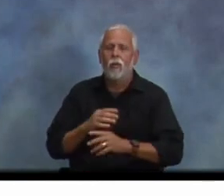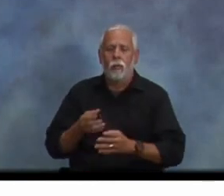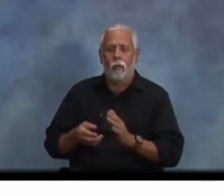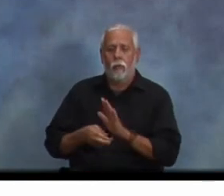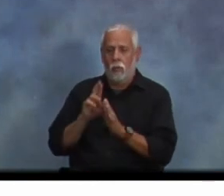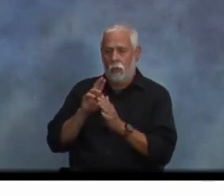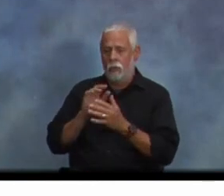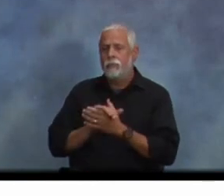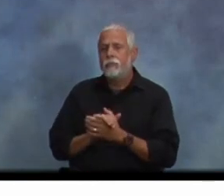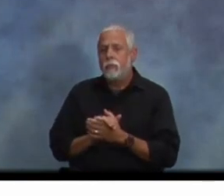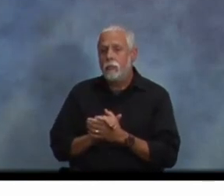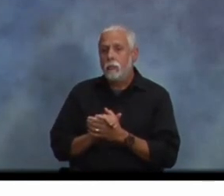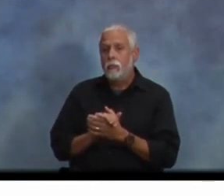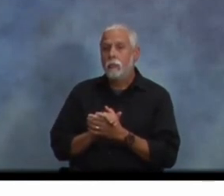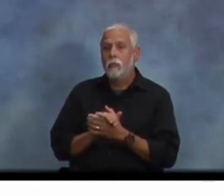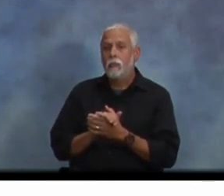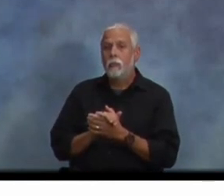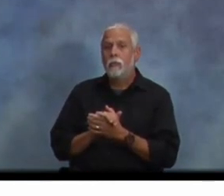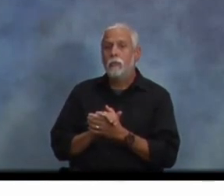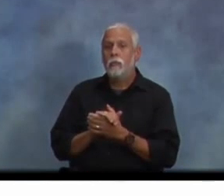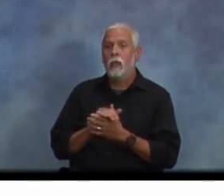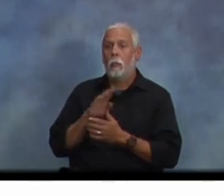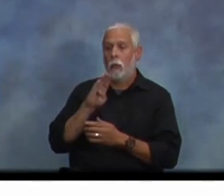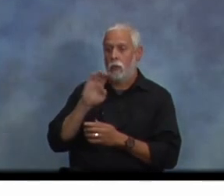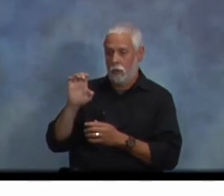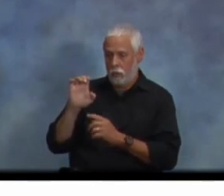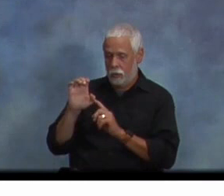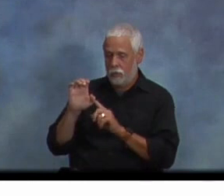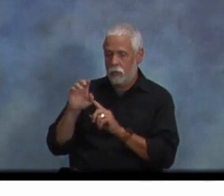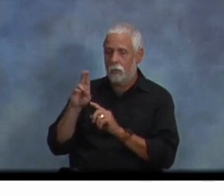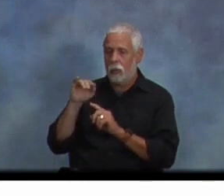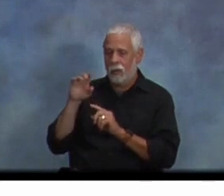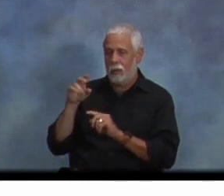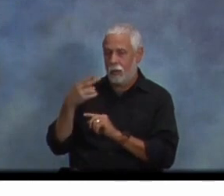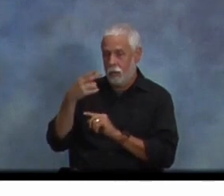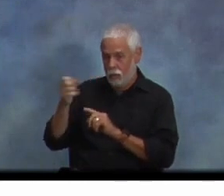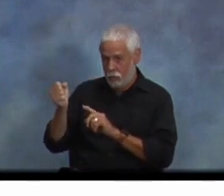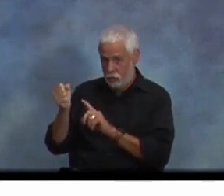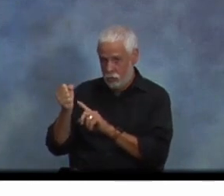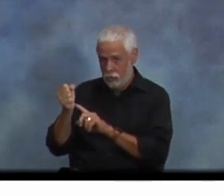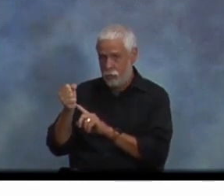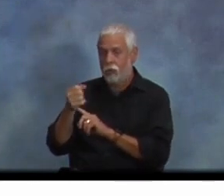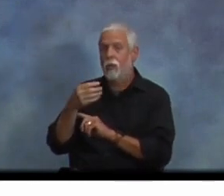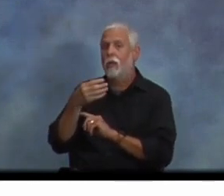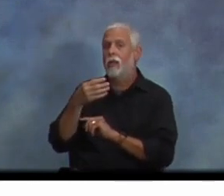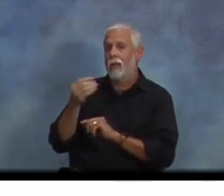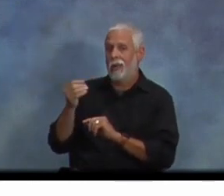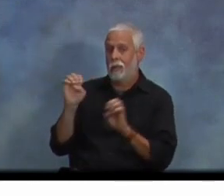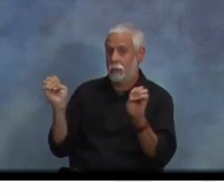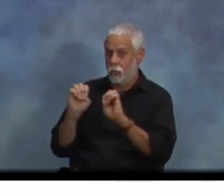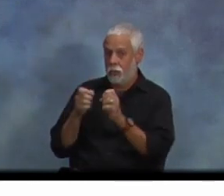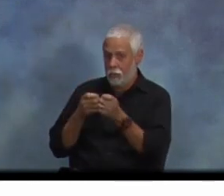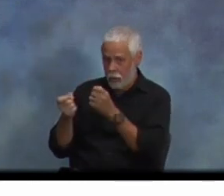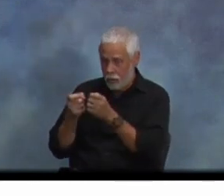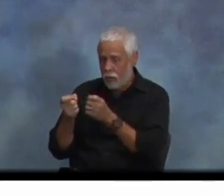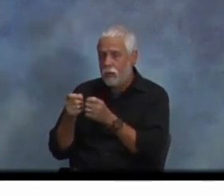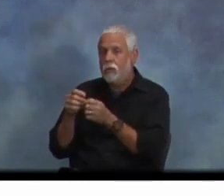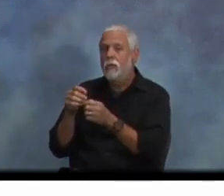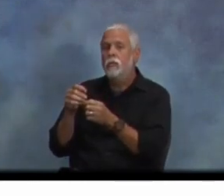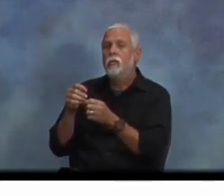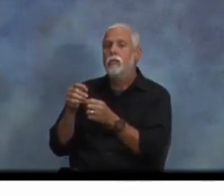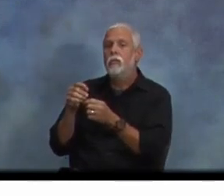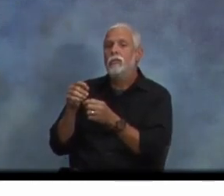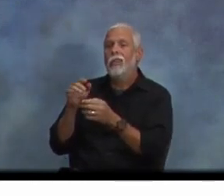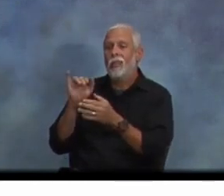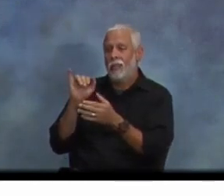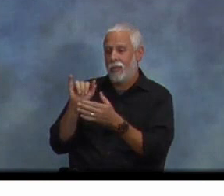recap here, total doses administered by Buncombe County HHS and Emergency Management is